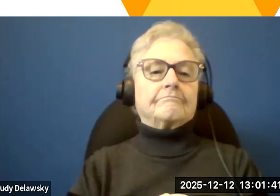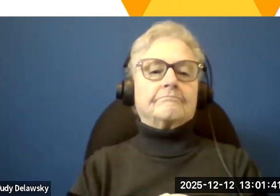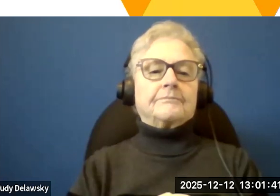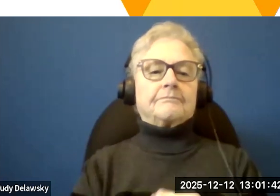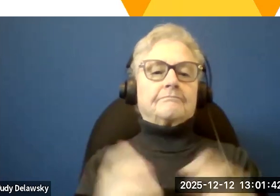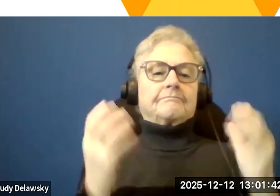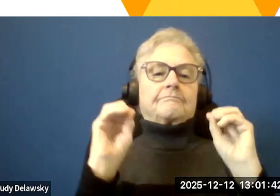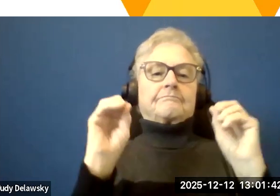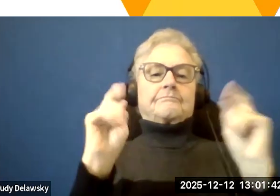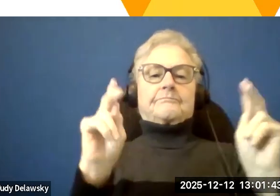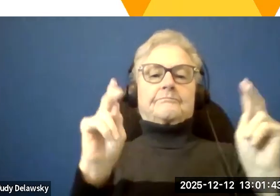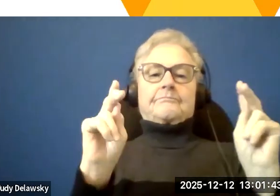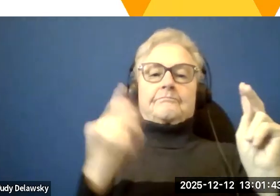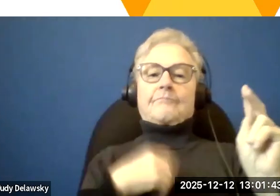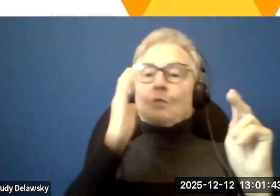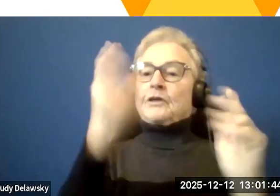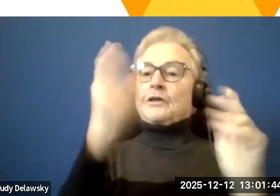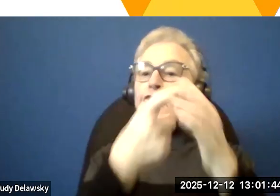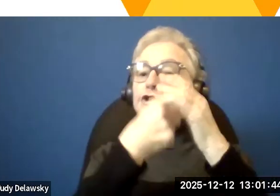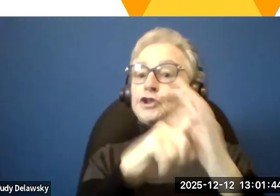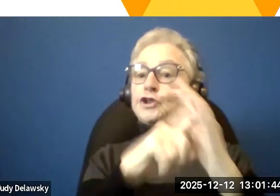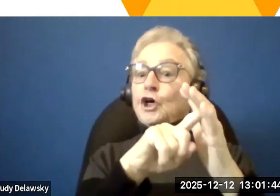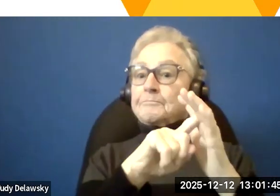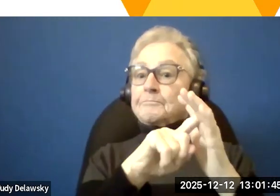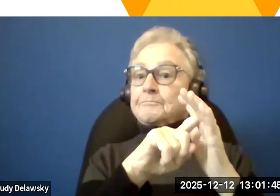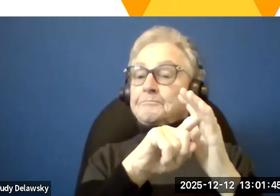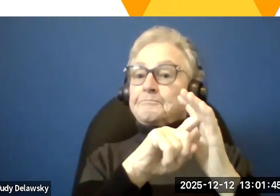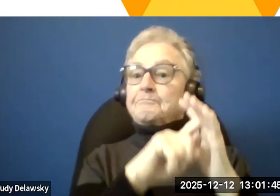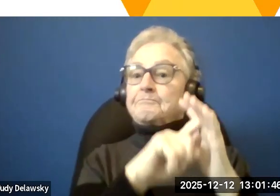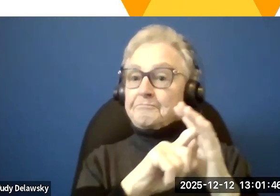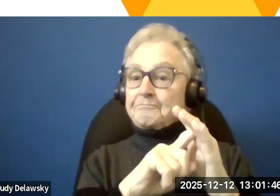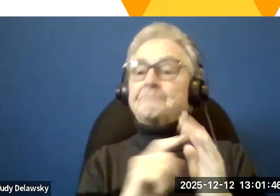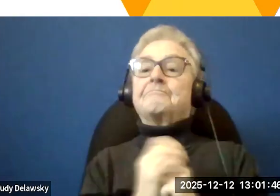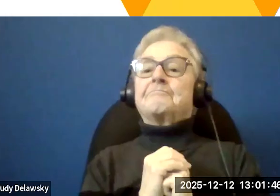Well, should I get started? Should we give folks a couple more minutes to join?